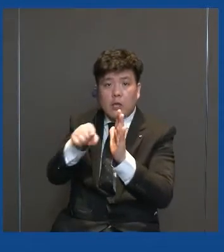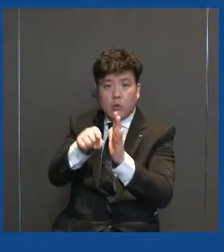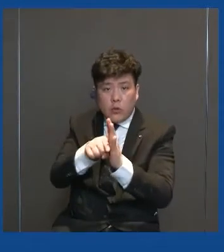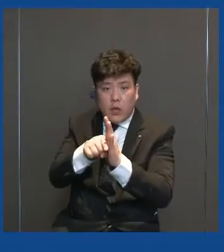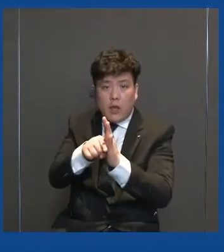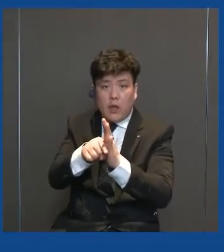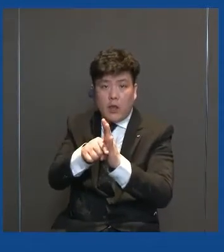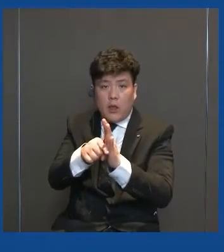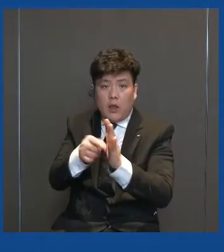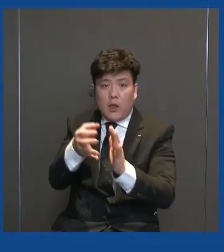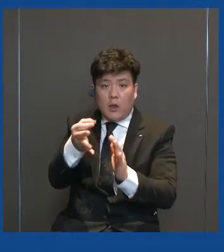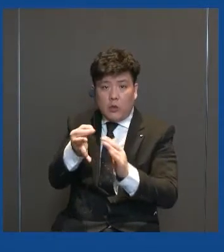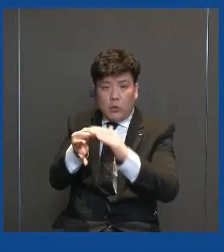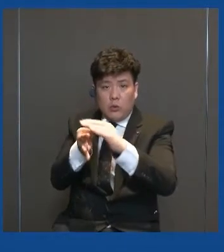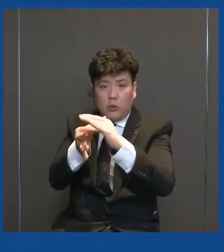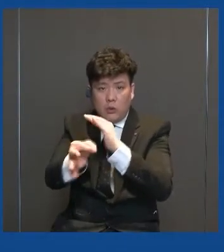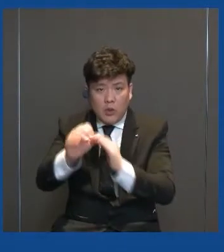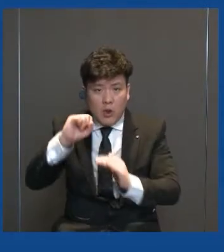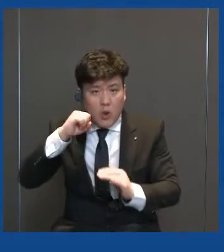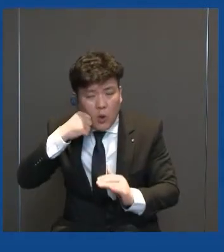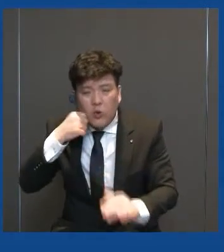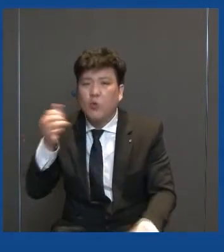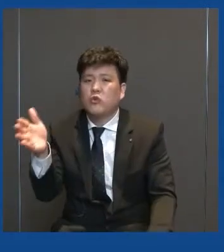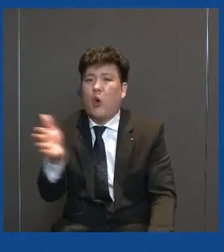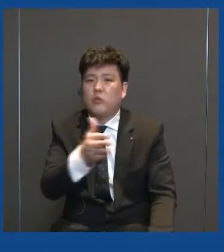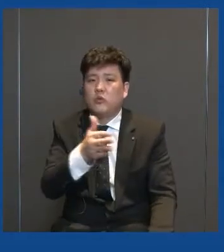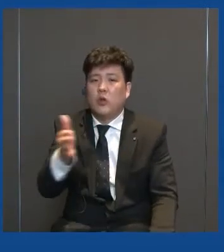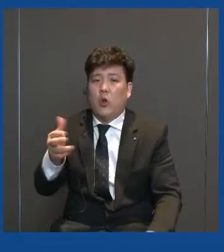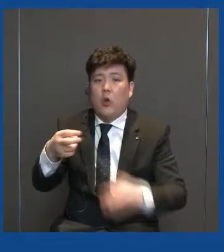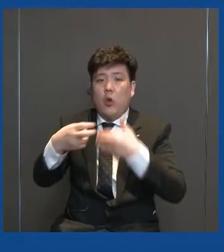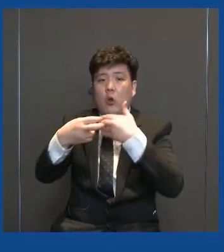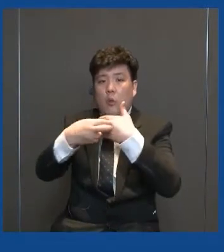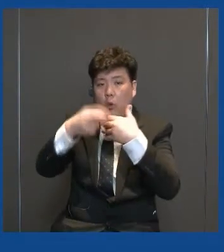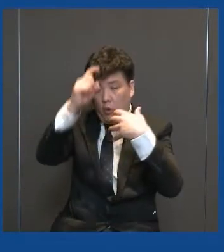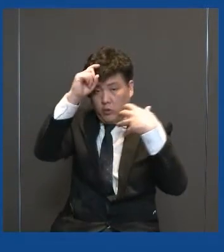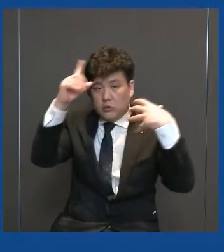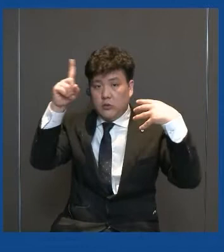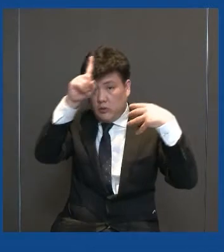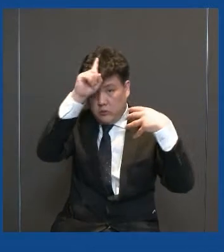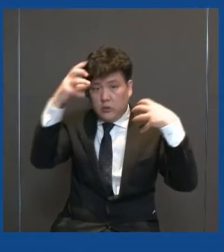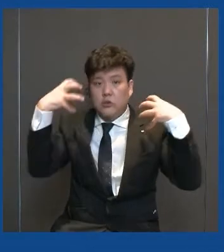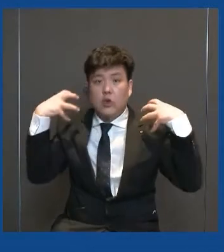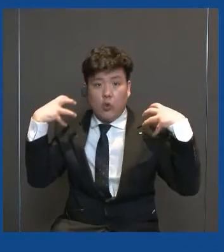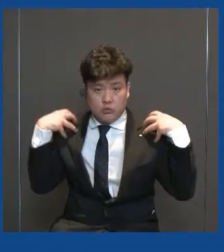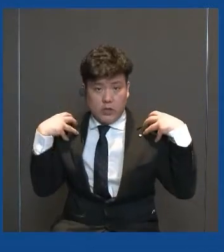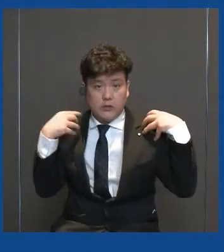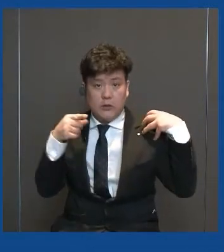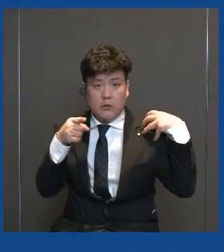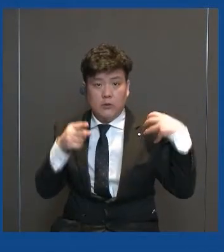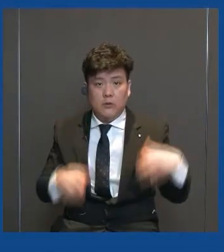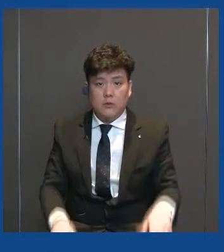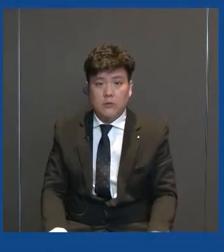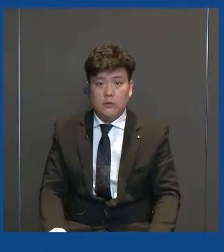for establishing the overall framework for the provision of health for the elderly.